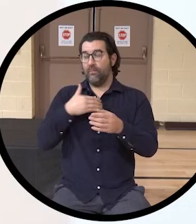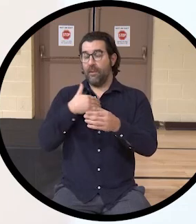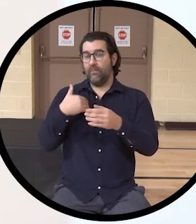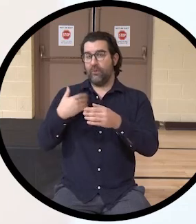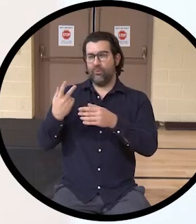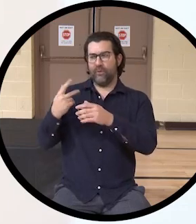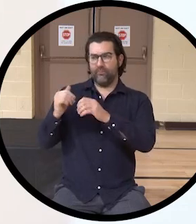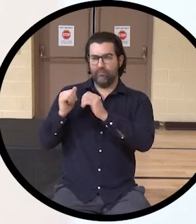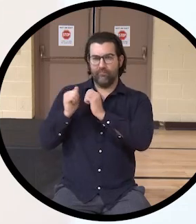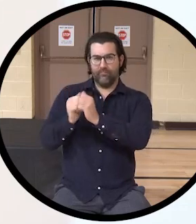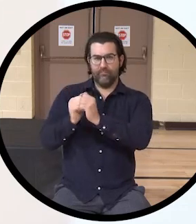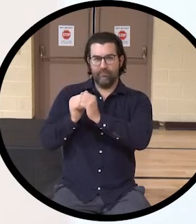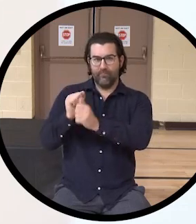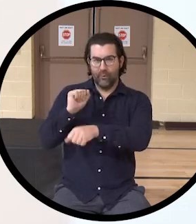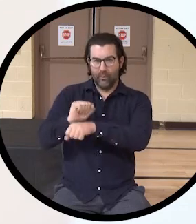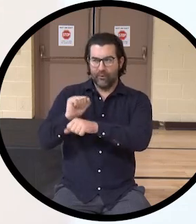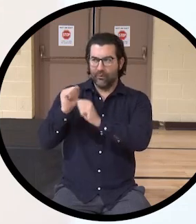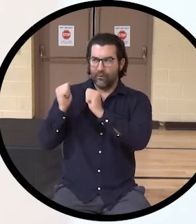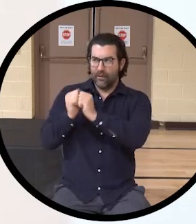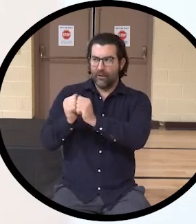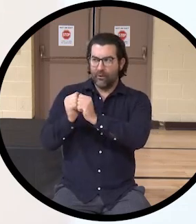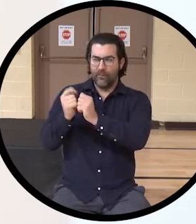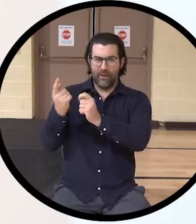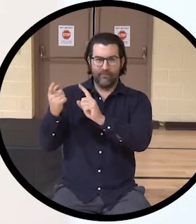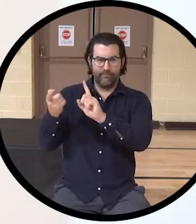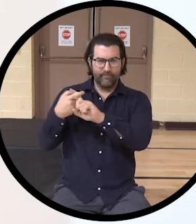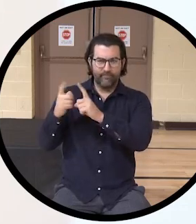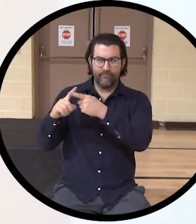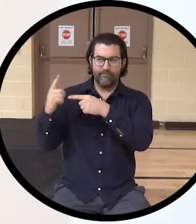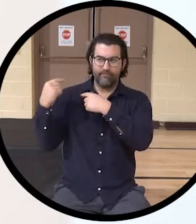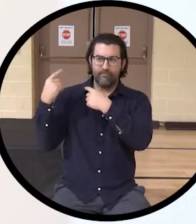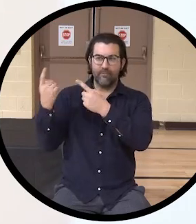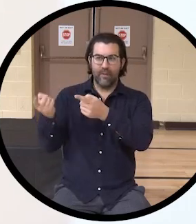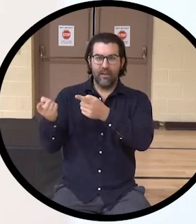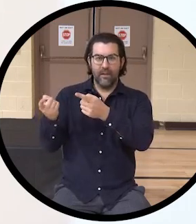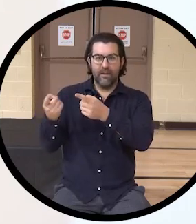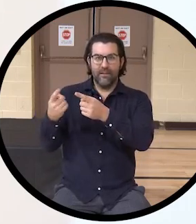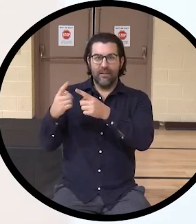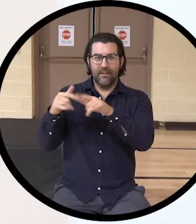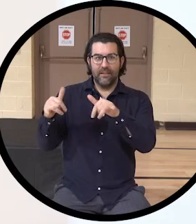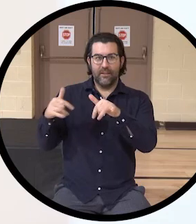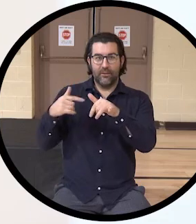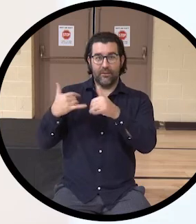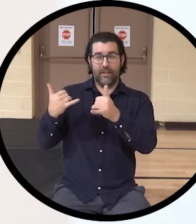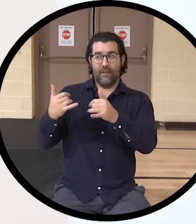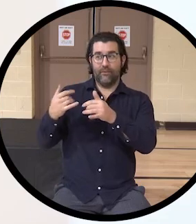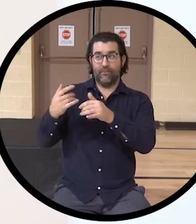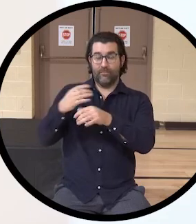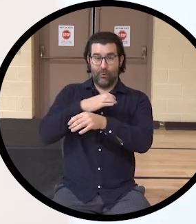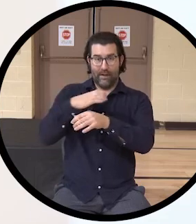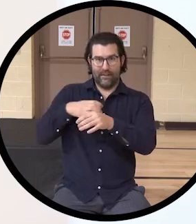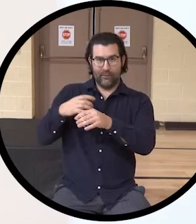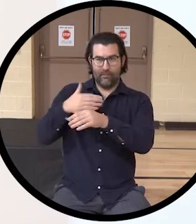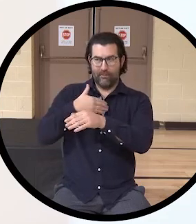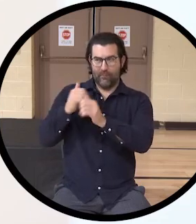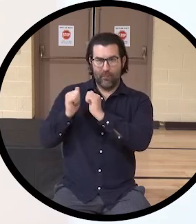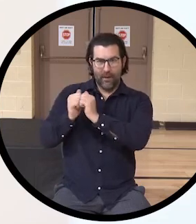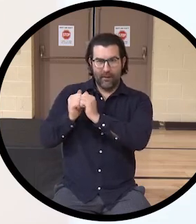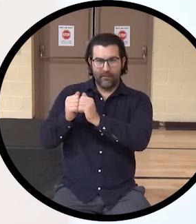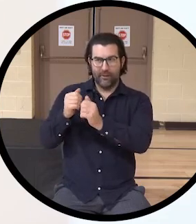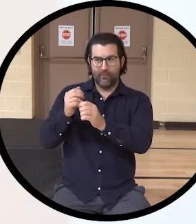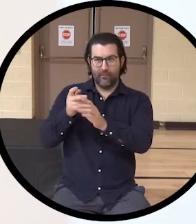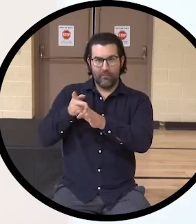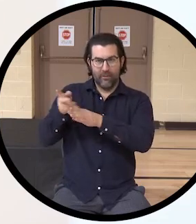so closely together because of our friendship, but also our professional relationship as well.